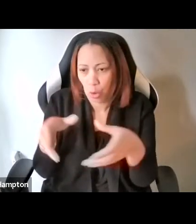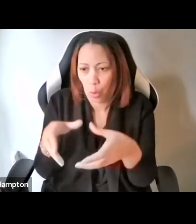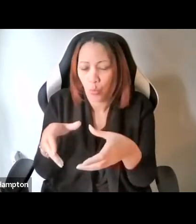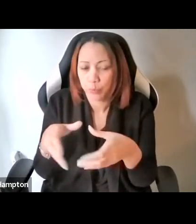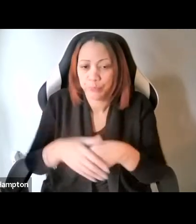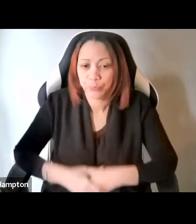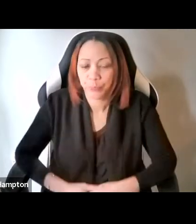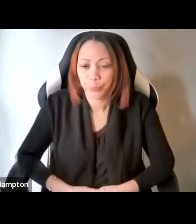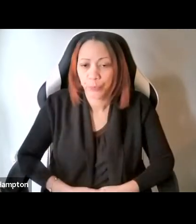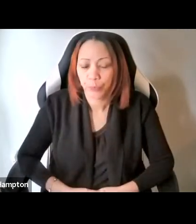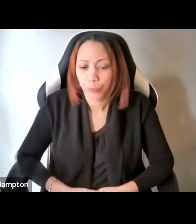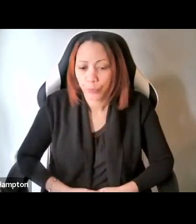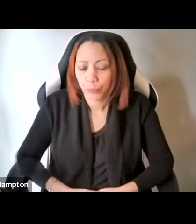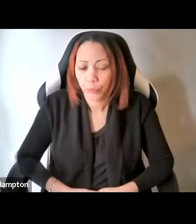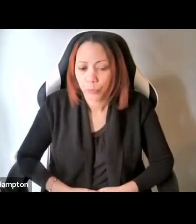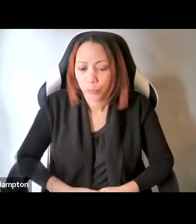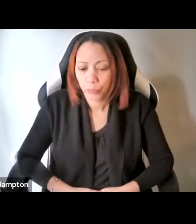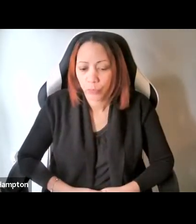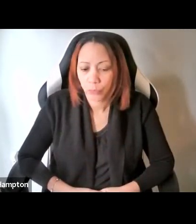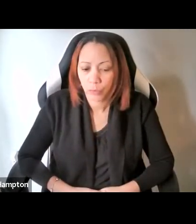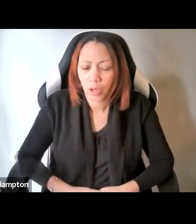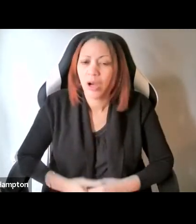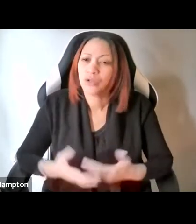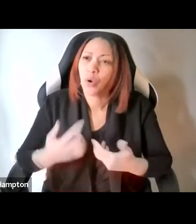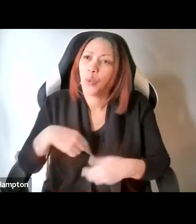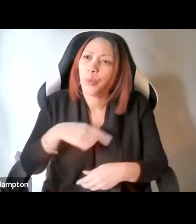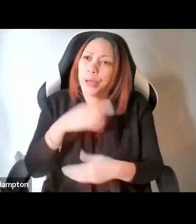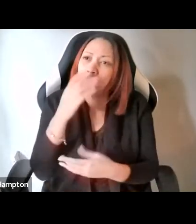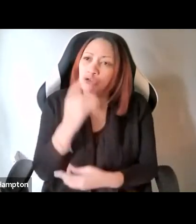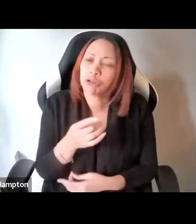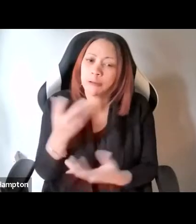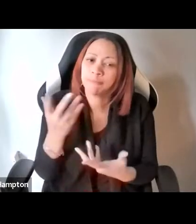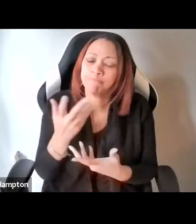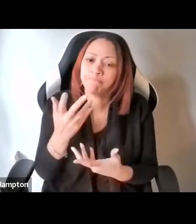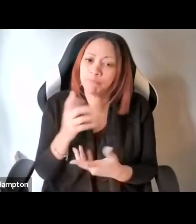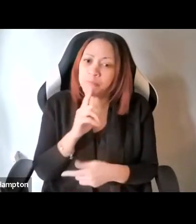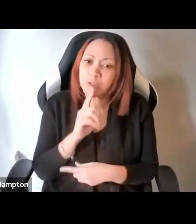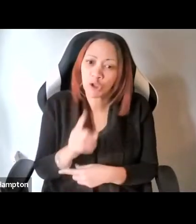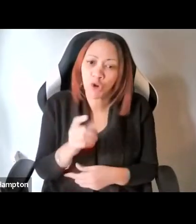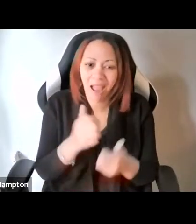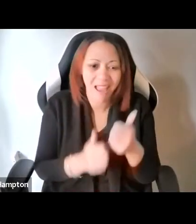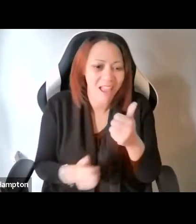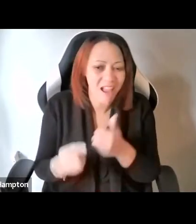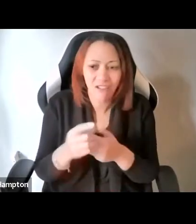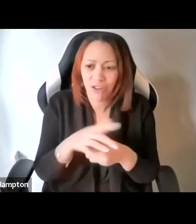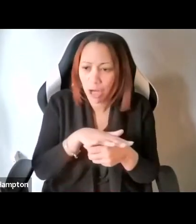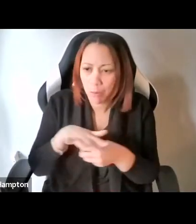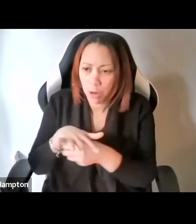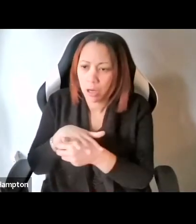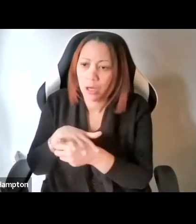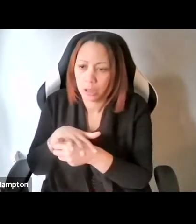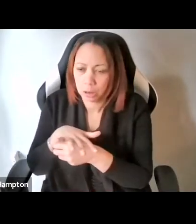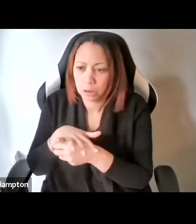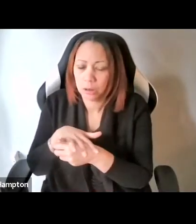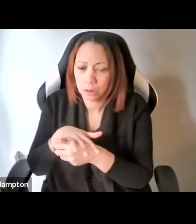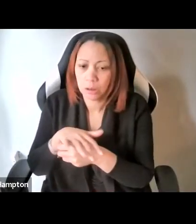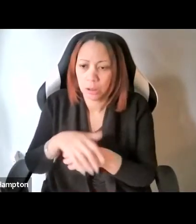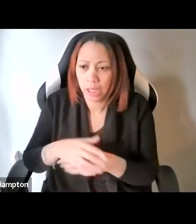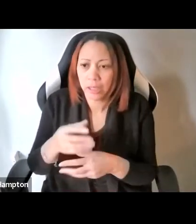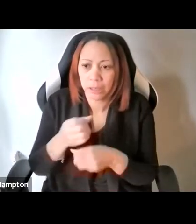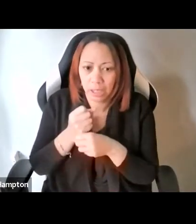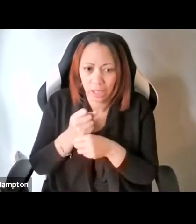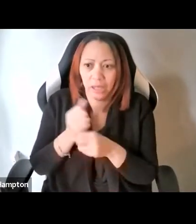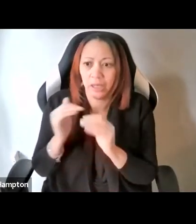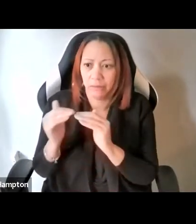so one of the things that we're interested in is ensuring that every single neighborhood takes their fair share